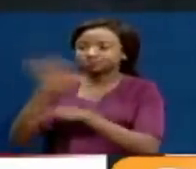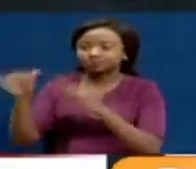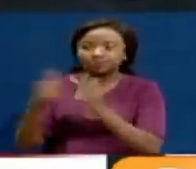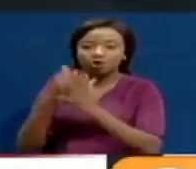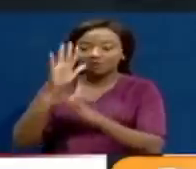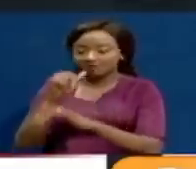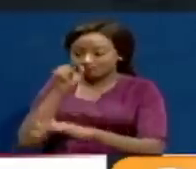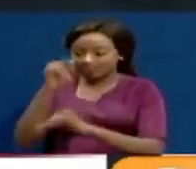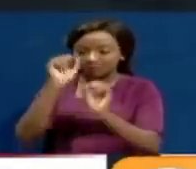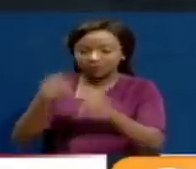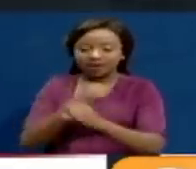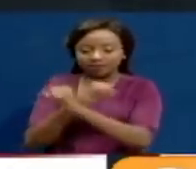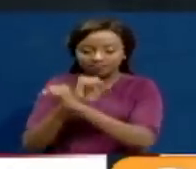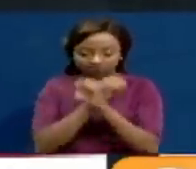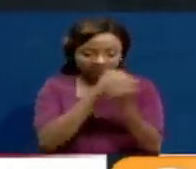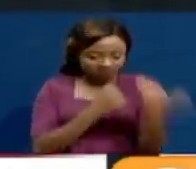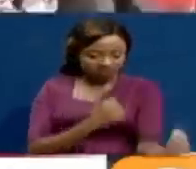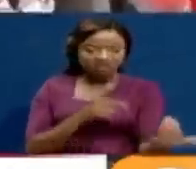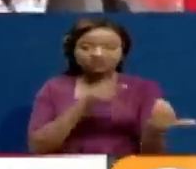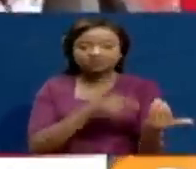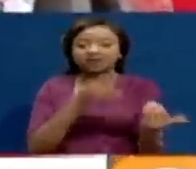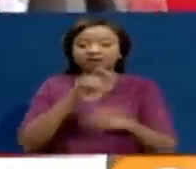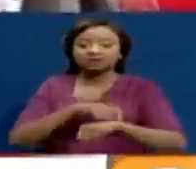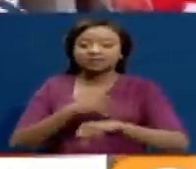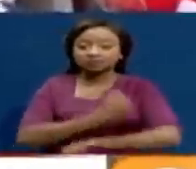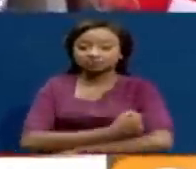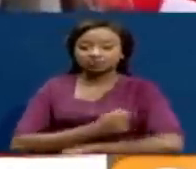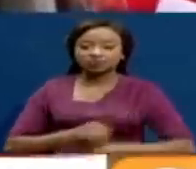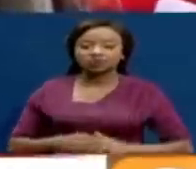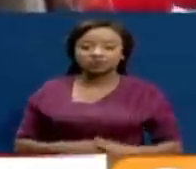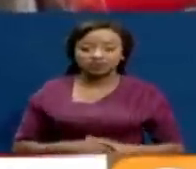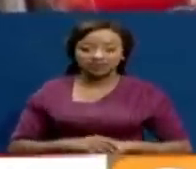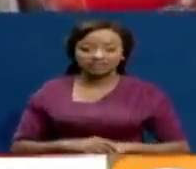we can protect a child in school. Lulu Hassan for Citizen Weekend.